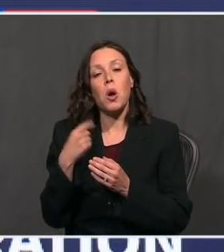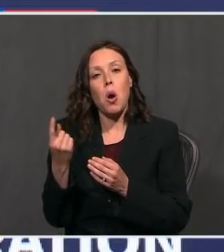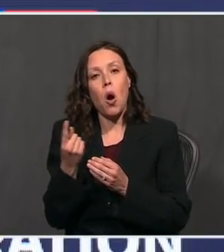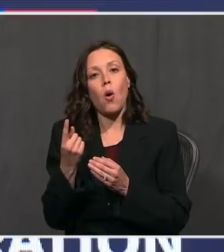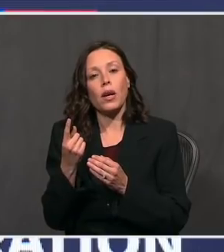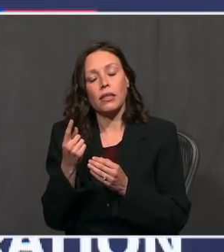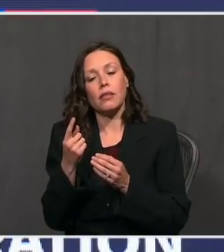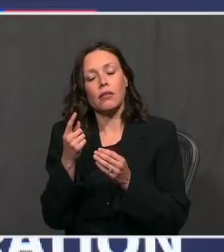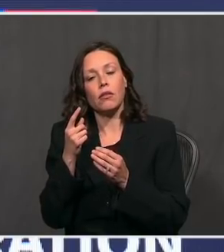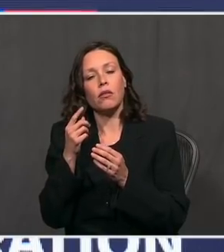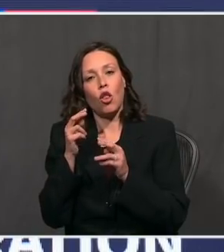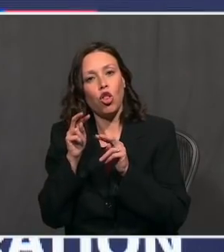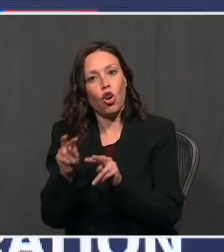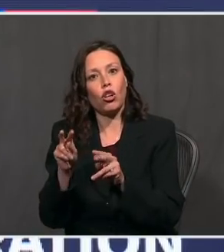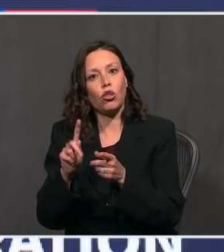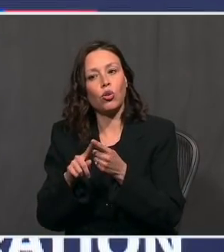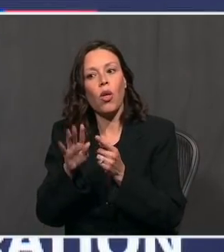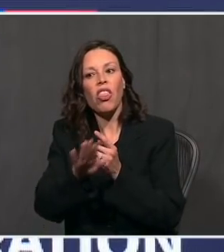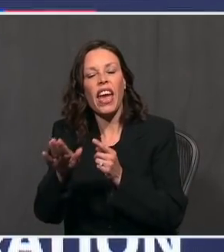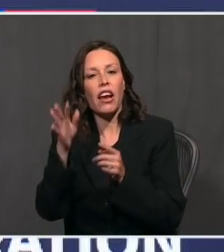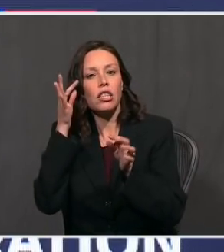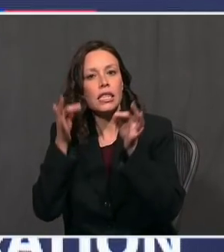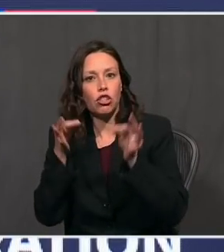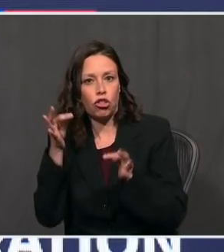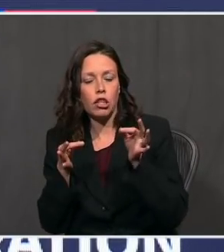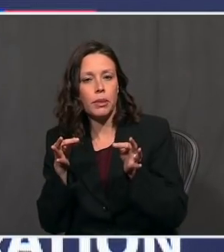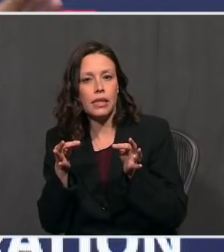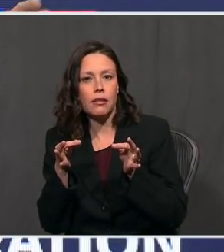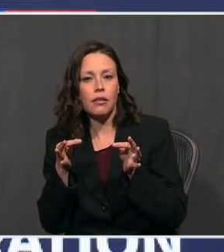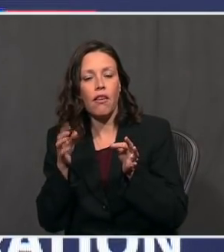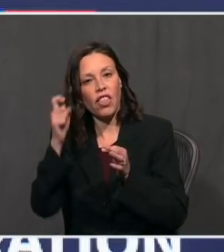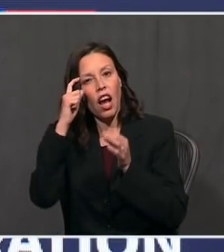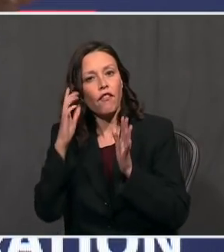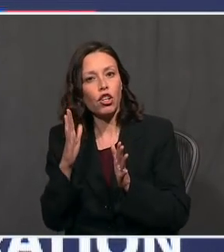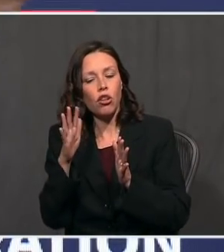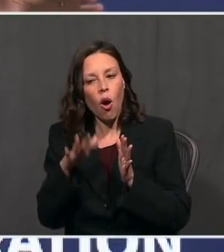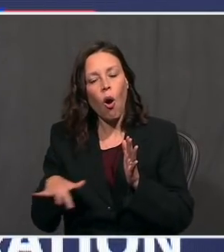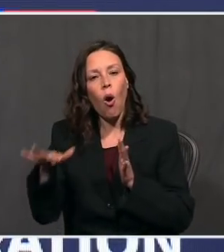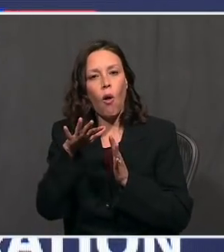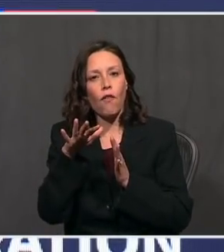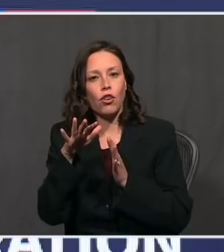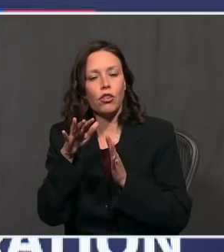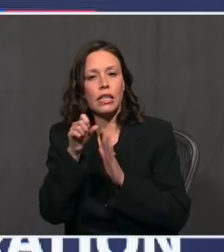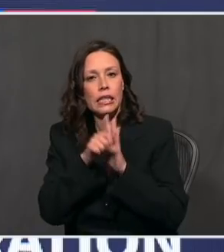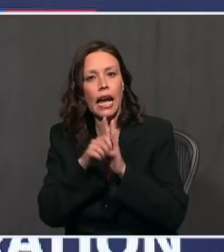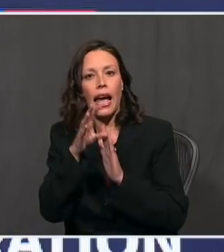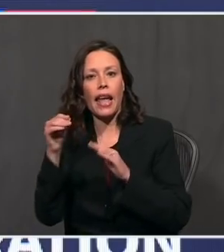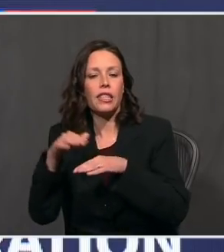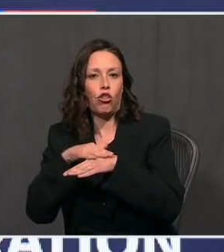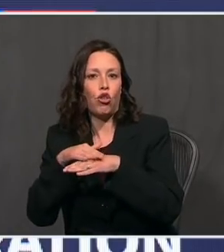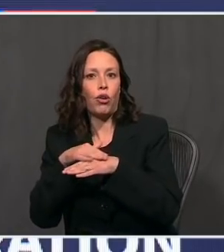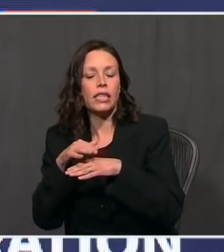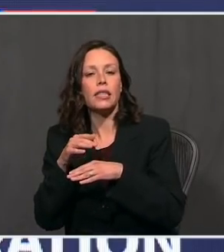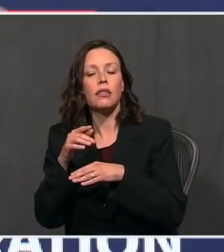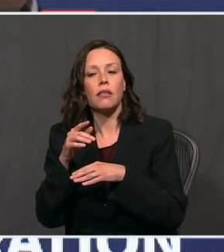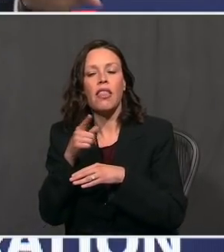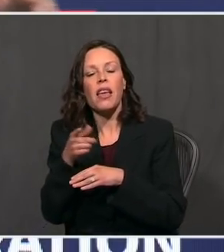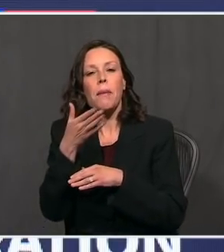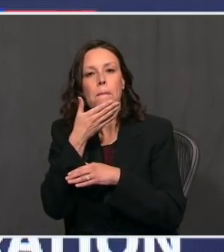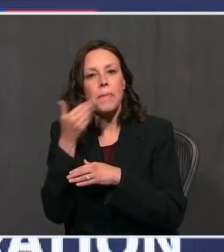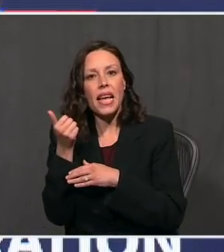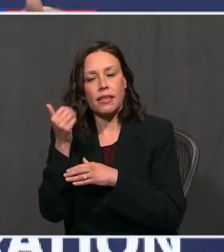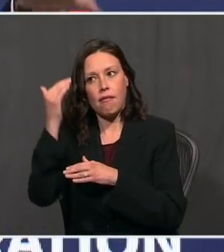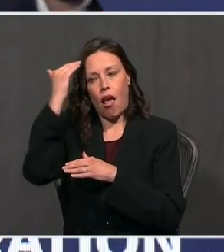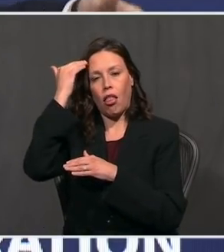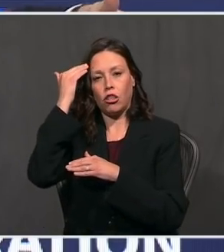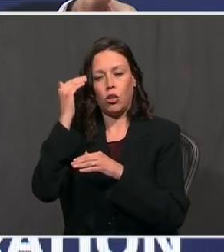this pandemic, to the judgment of governors all across the nation, the states and the territories of this country, who are best equipped to know